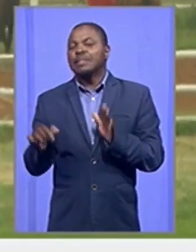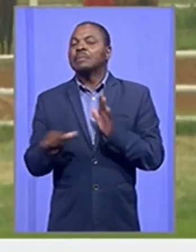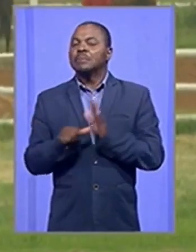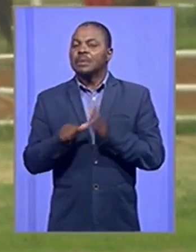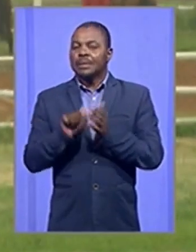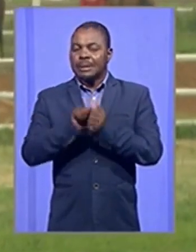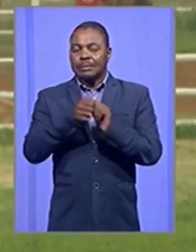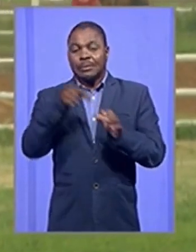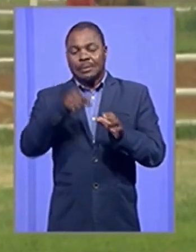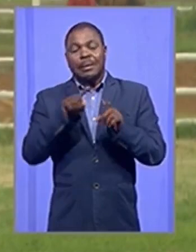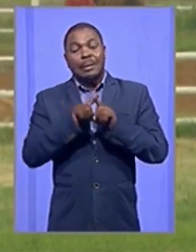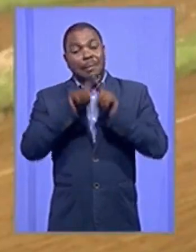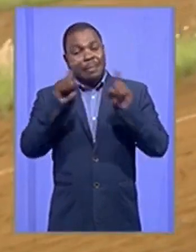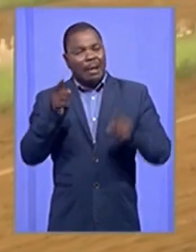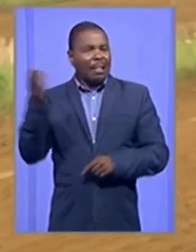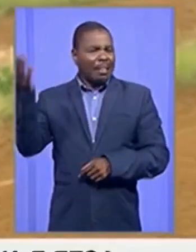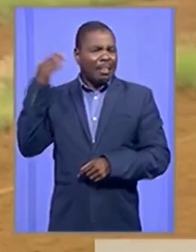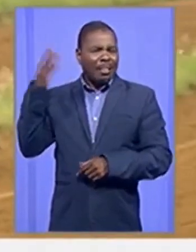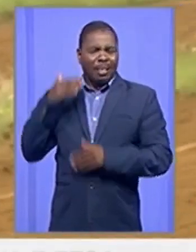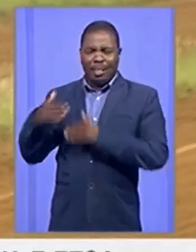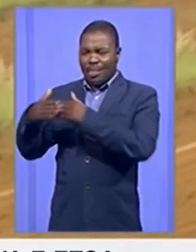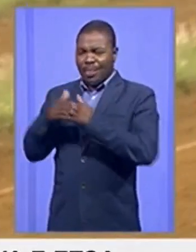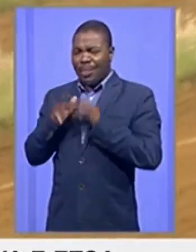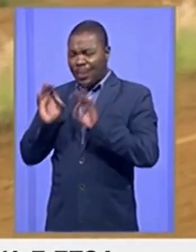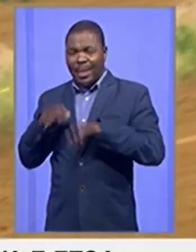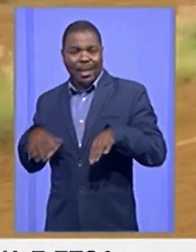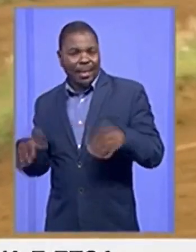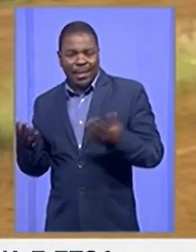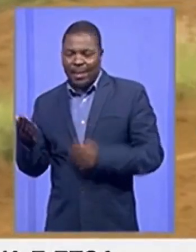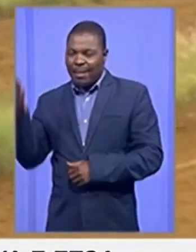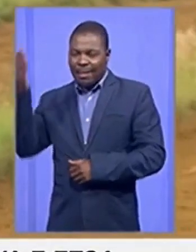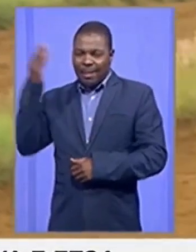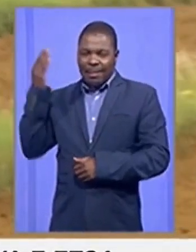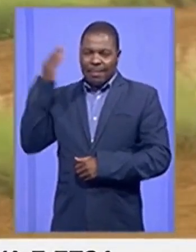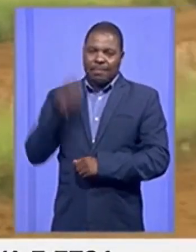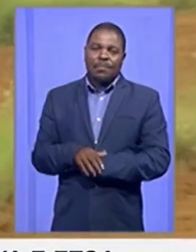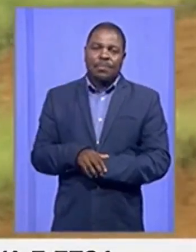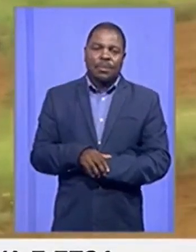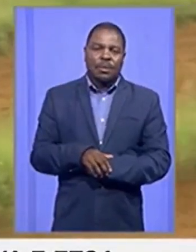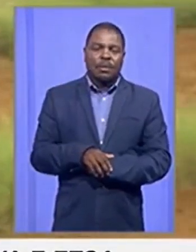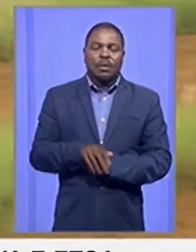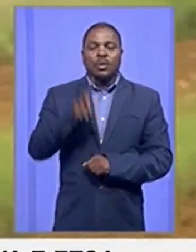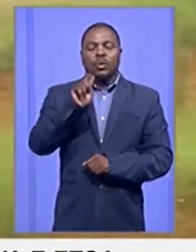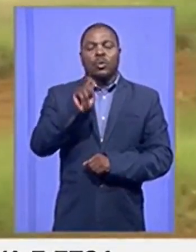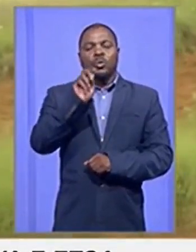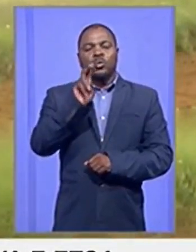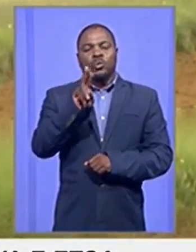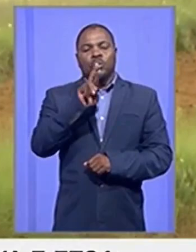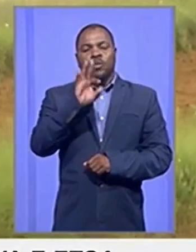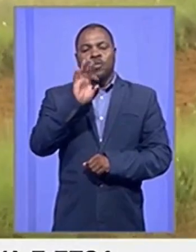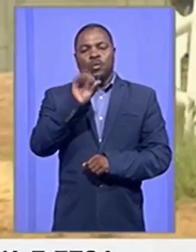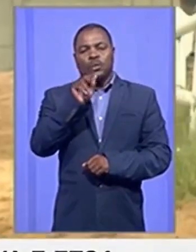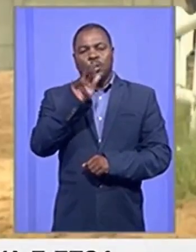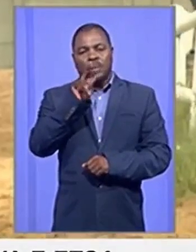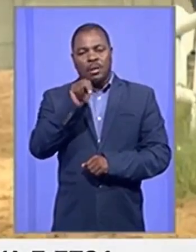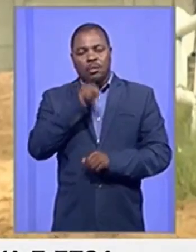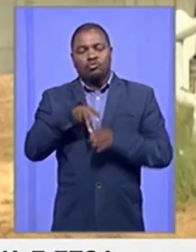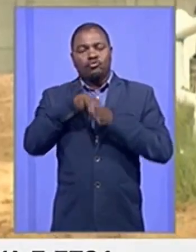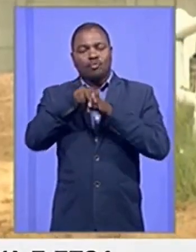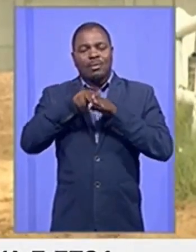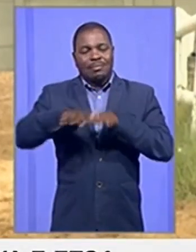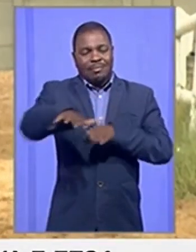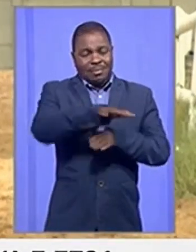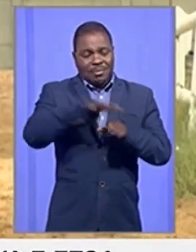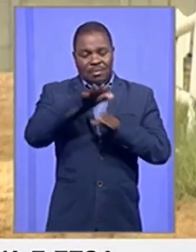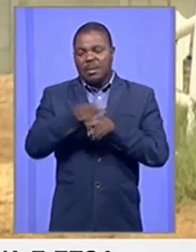fela ba be ba sa hlokomelwa gabotse mo nakong ya go feta. Tefontaine race course e na le bahlokomedi bao